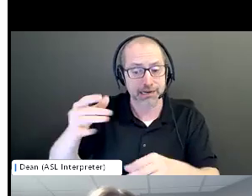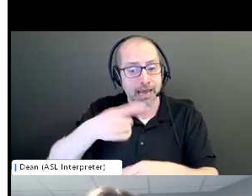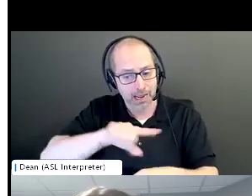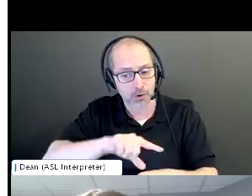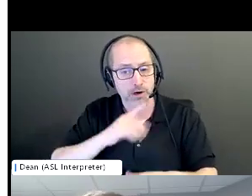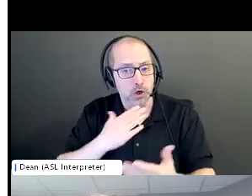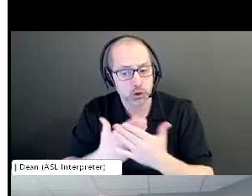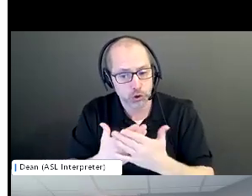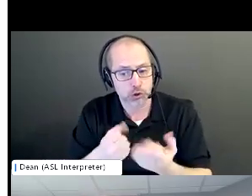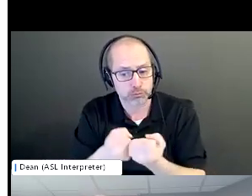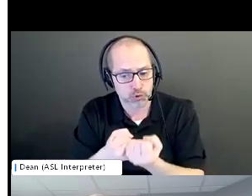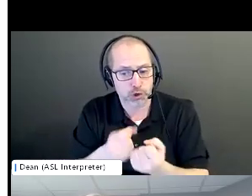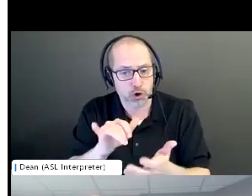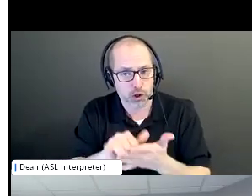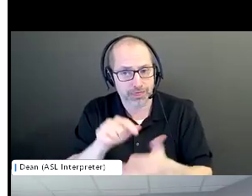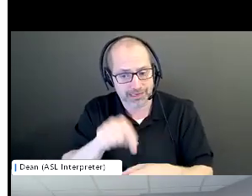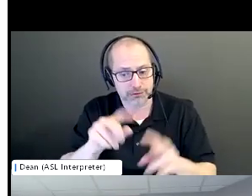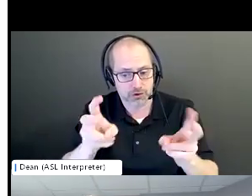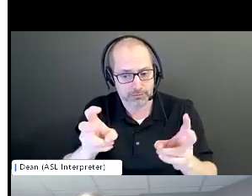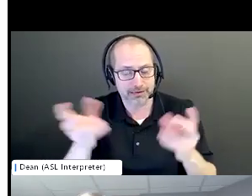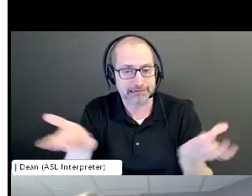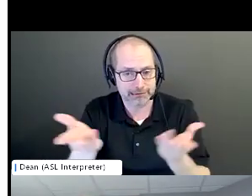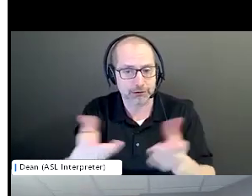topic here in Newfoundland and Labrador.